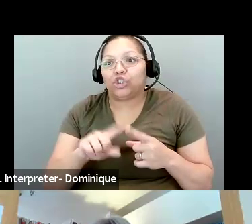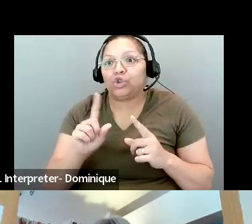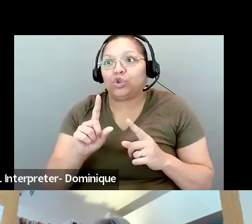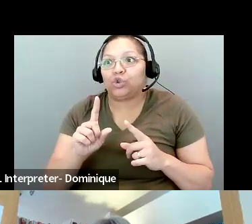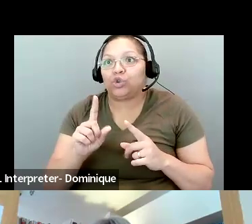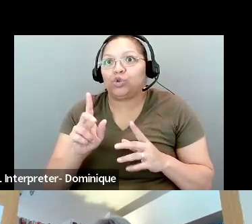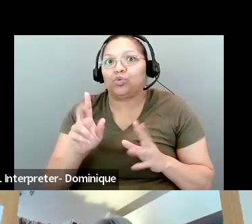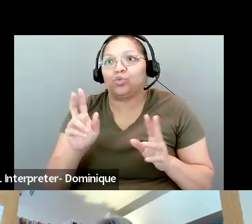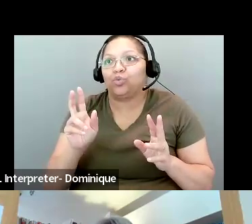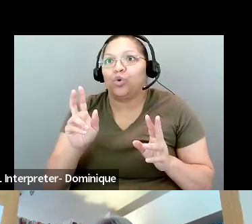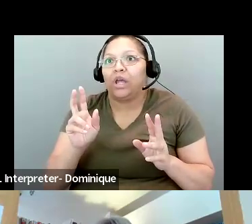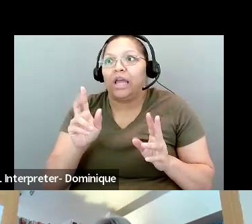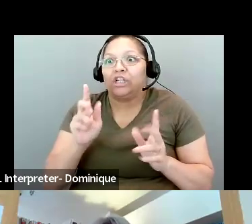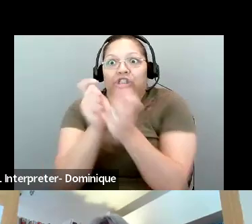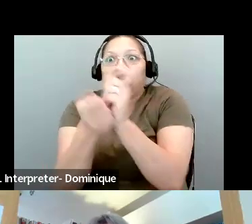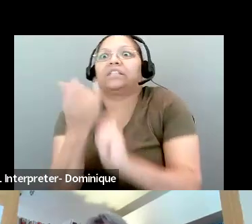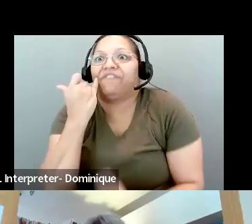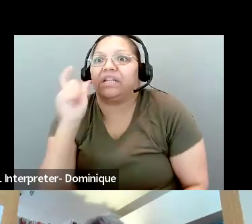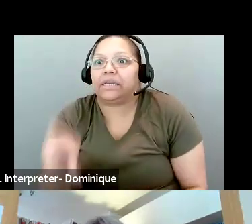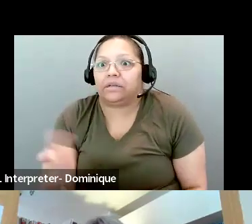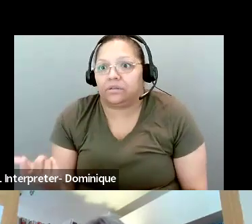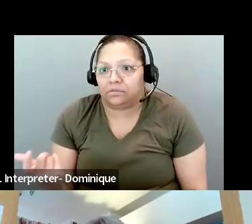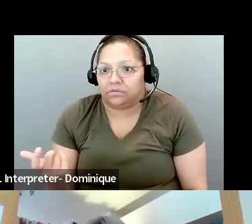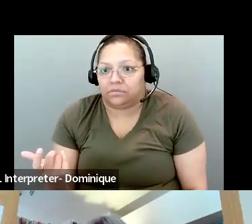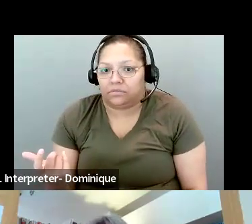on a quarter if they need to.